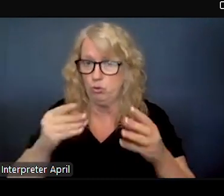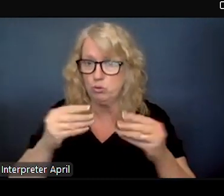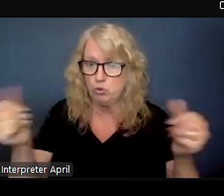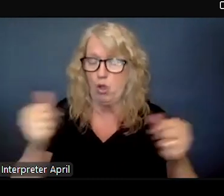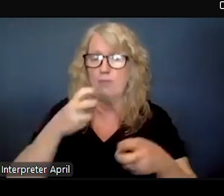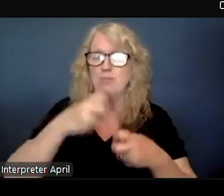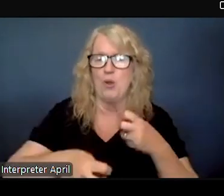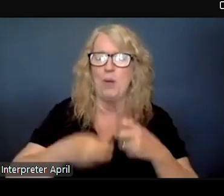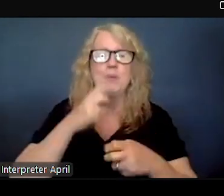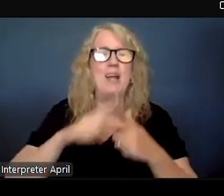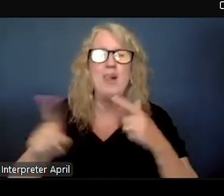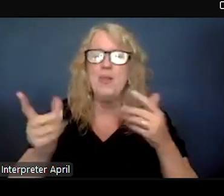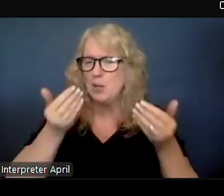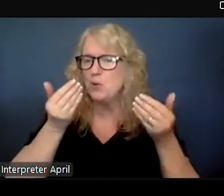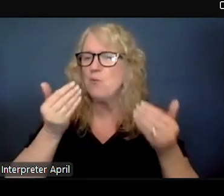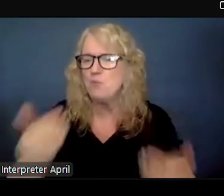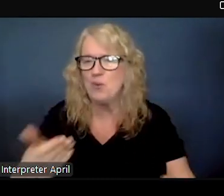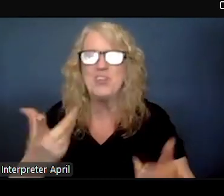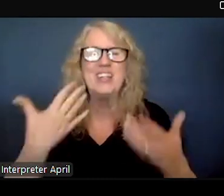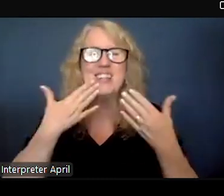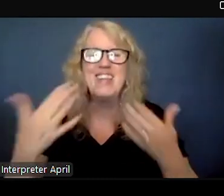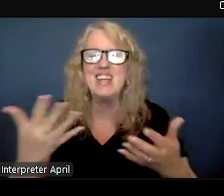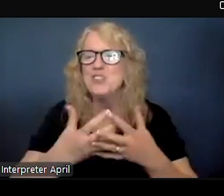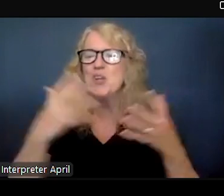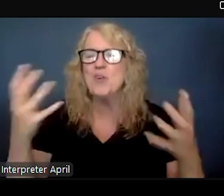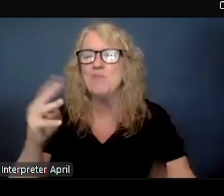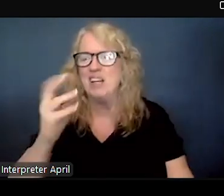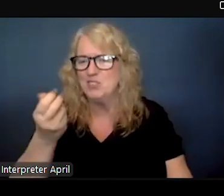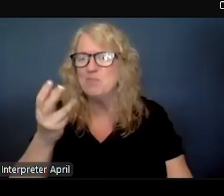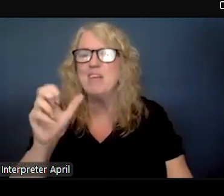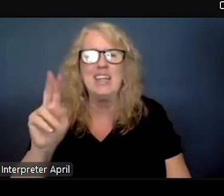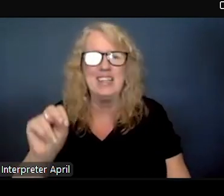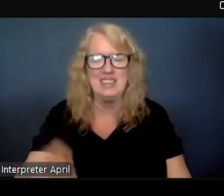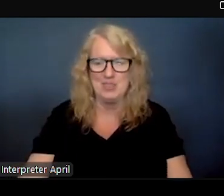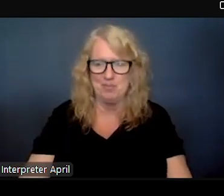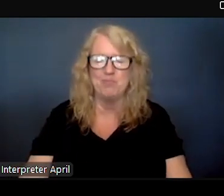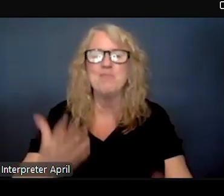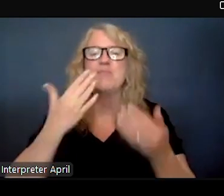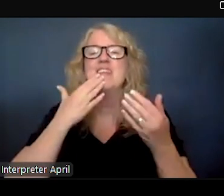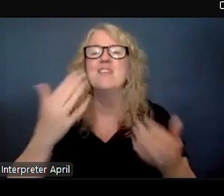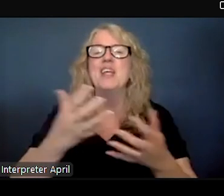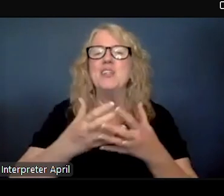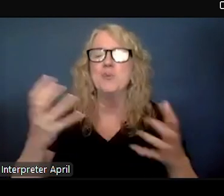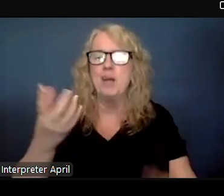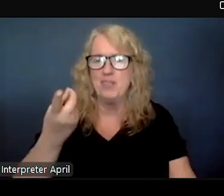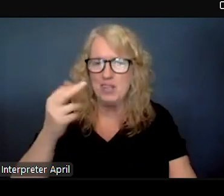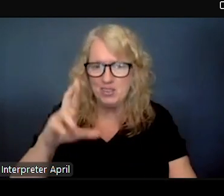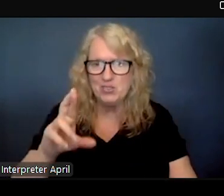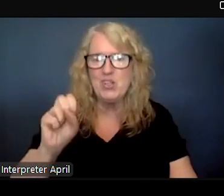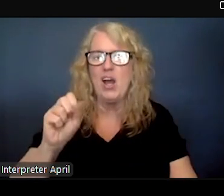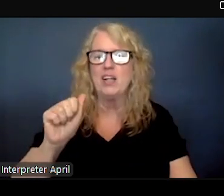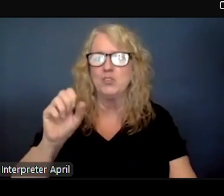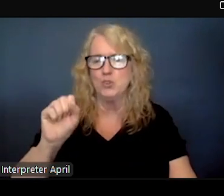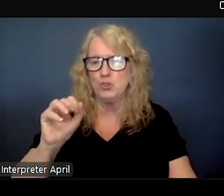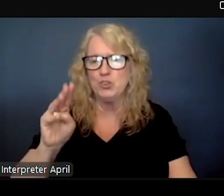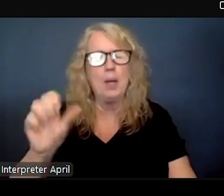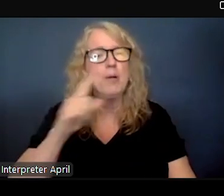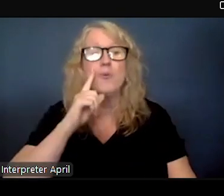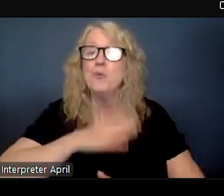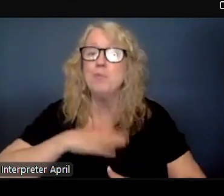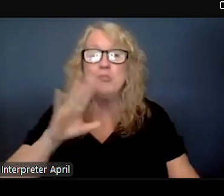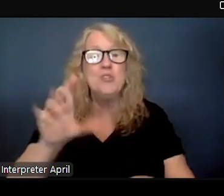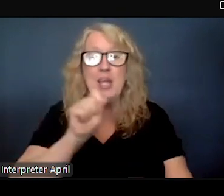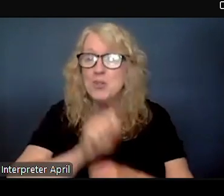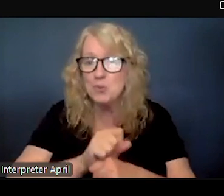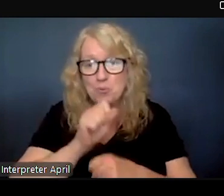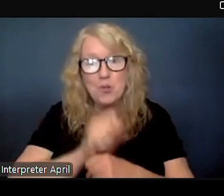problem, and then move forward from there? Thanks so much, Megan. Thank you so much, Dr. Soma. I really appreciate your work